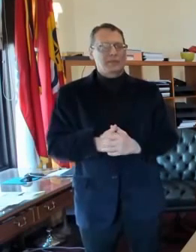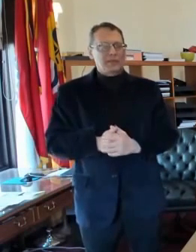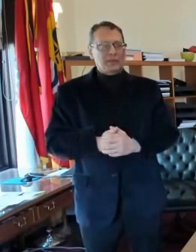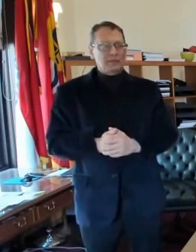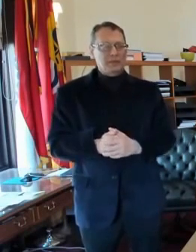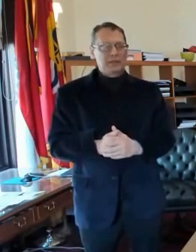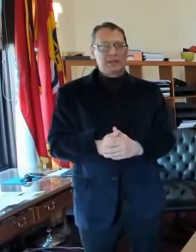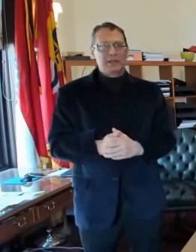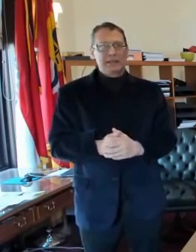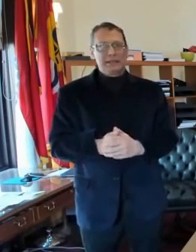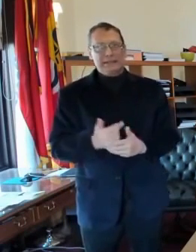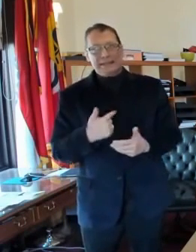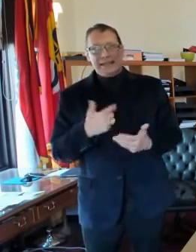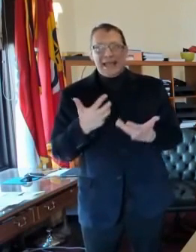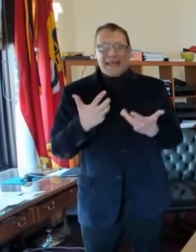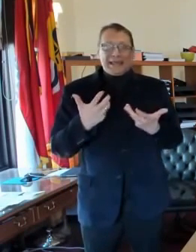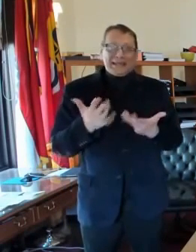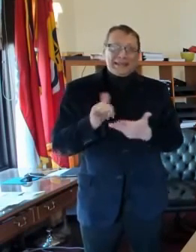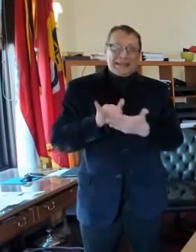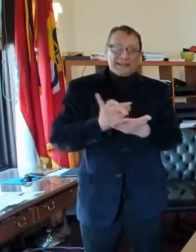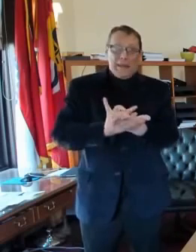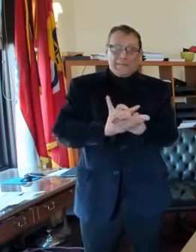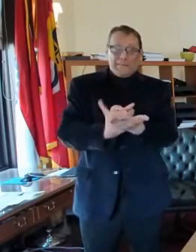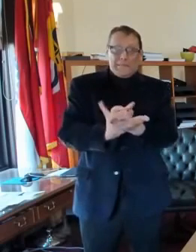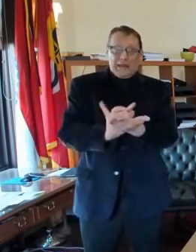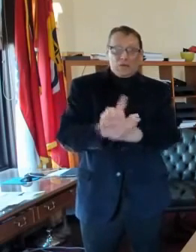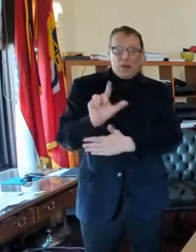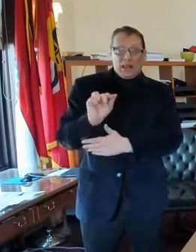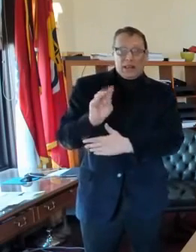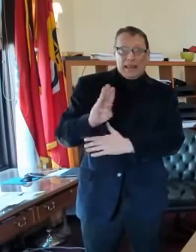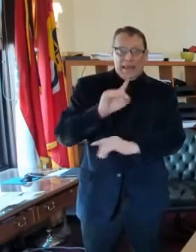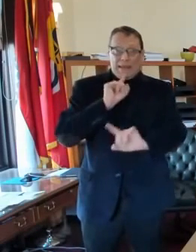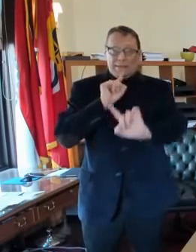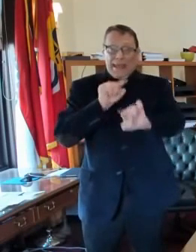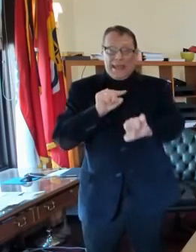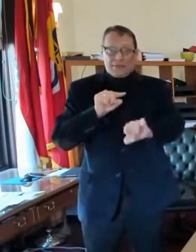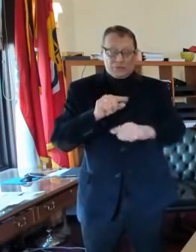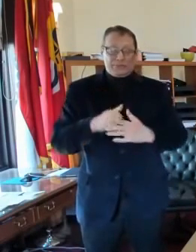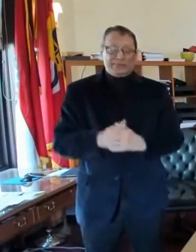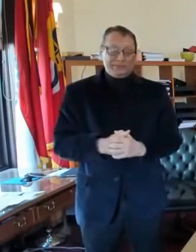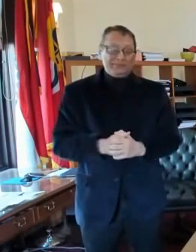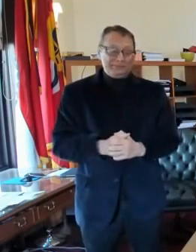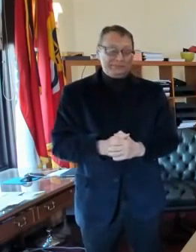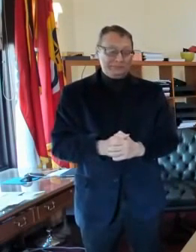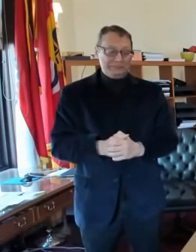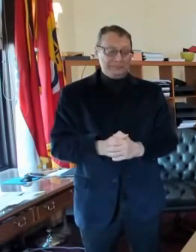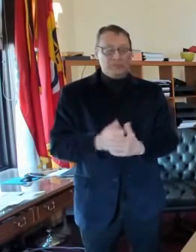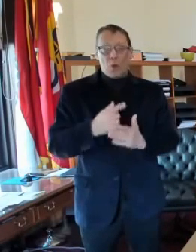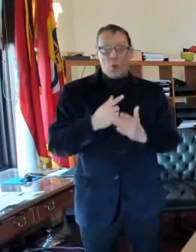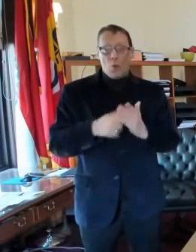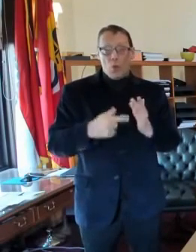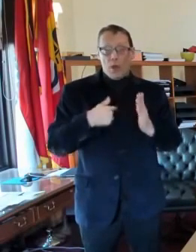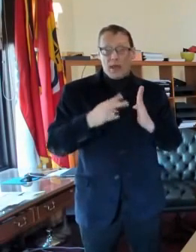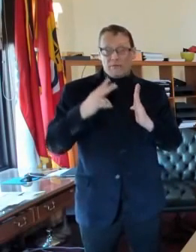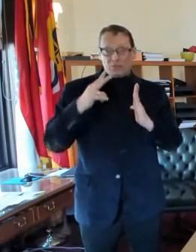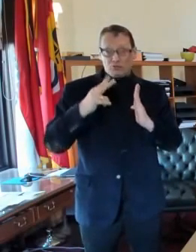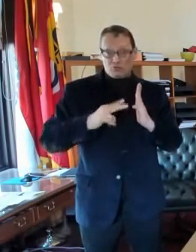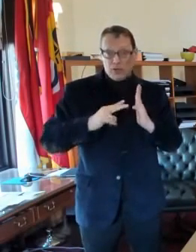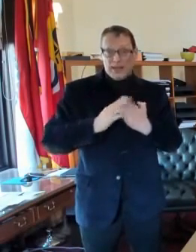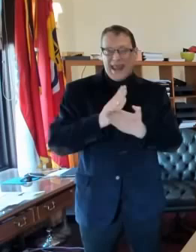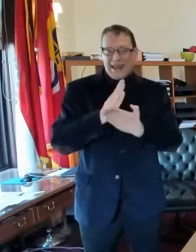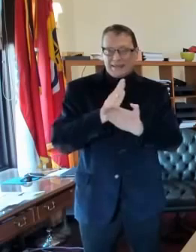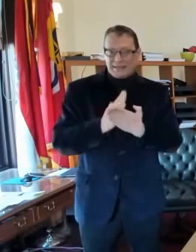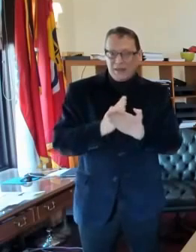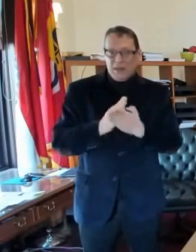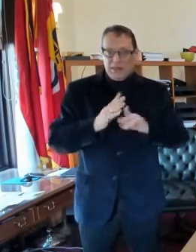So I hesitate to give that's a medical answer or lab answer, but from what I've read, some of the testing is